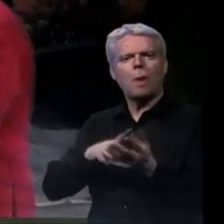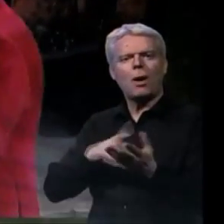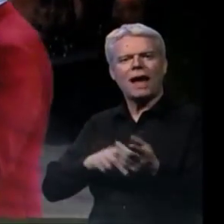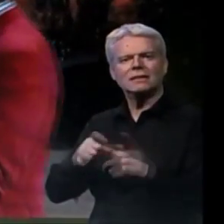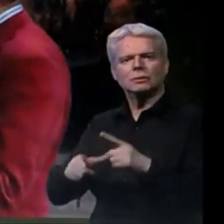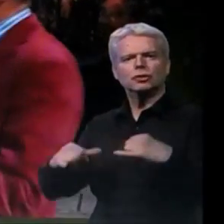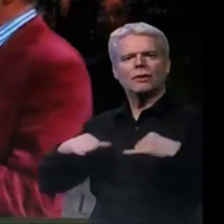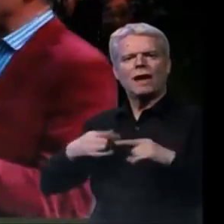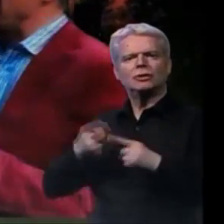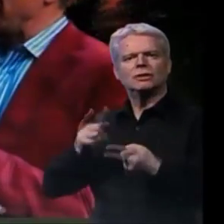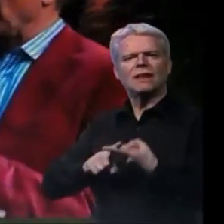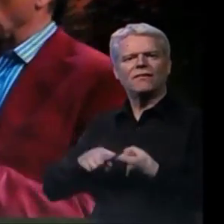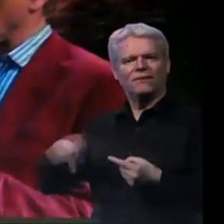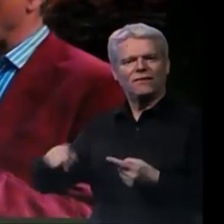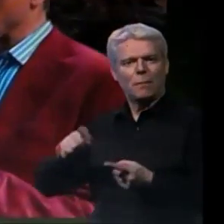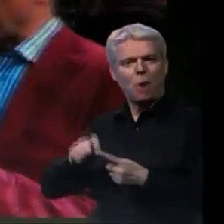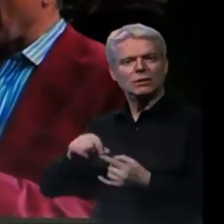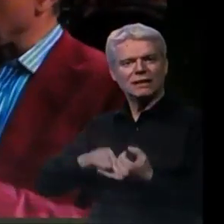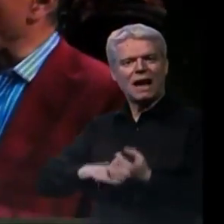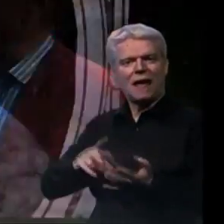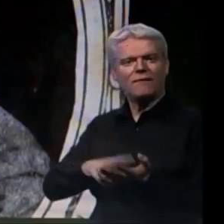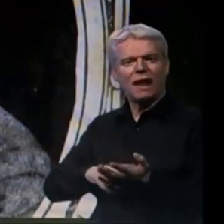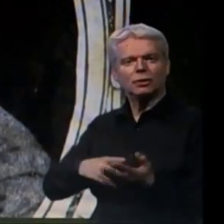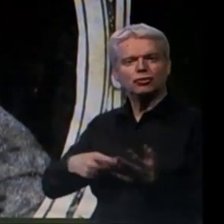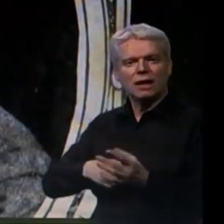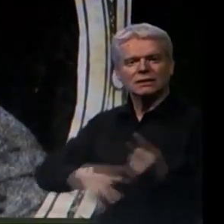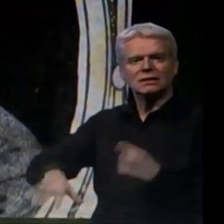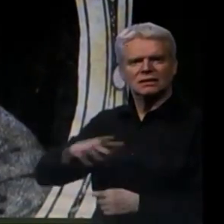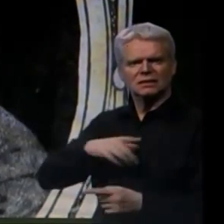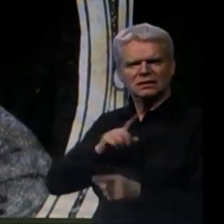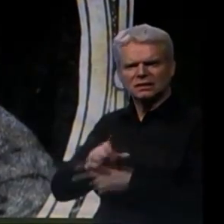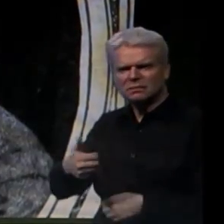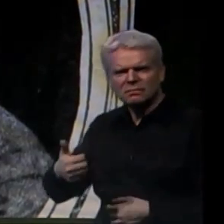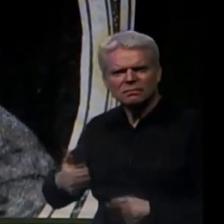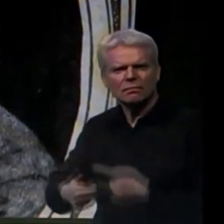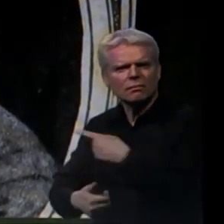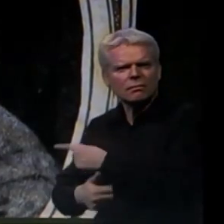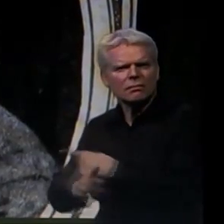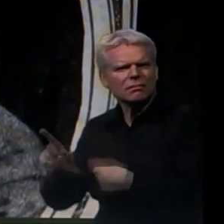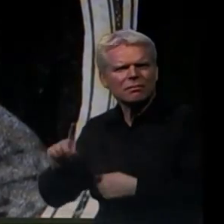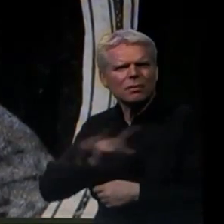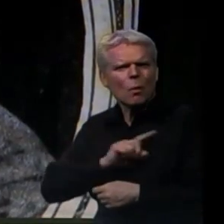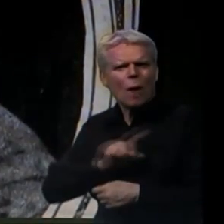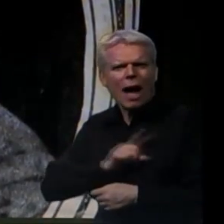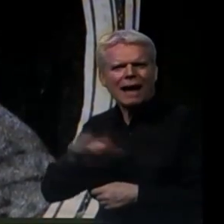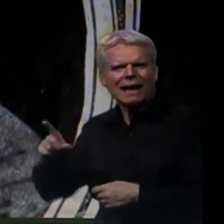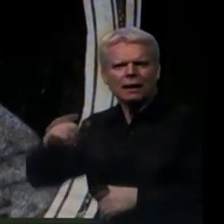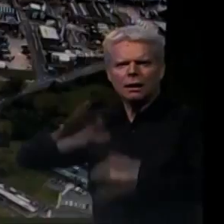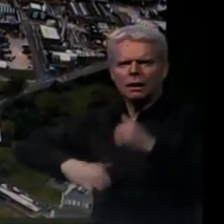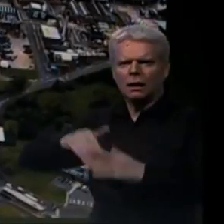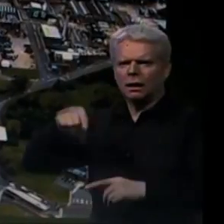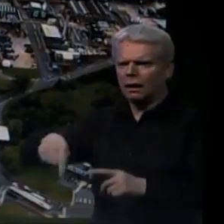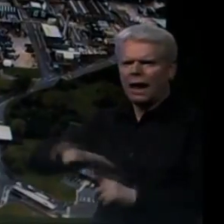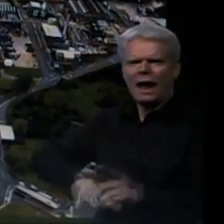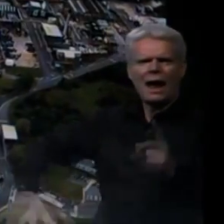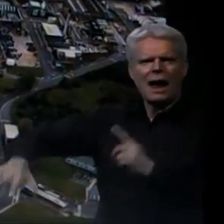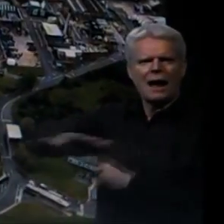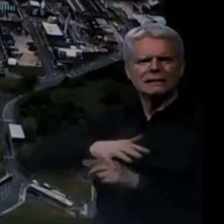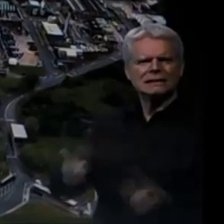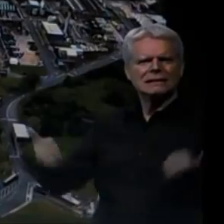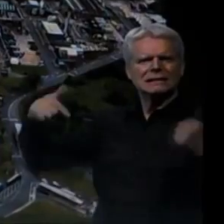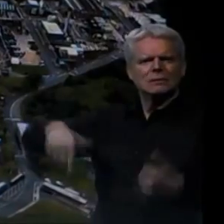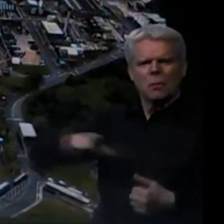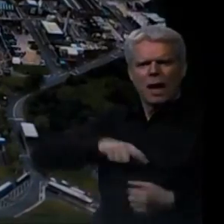Why did William Lever build Port Sunlight, and why here? Well, he needed a site for a factory because he wanted to expand